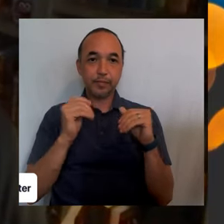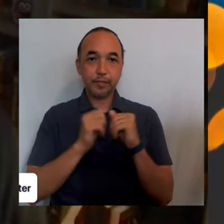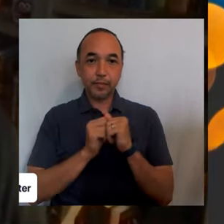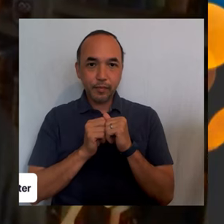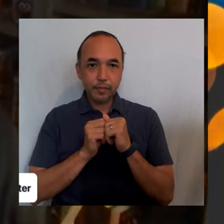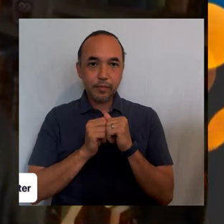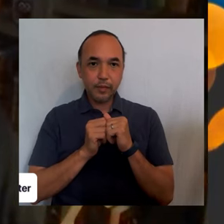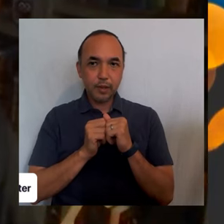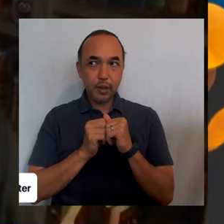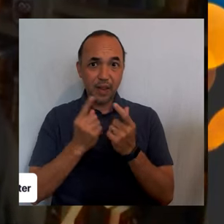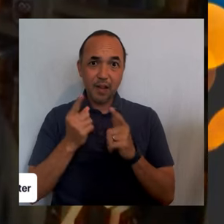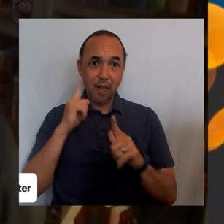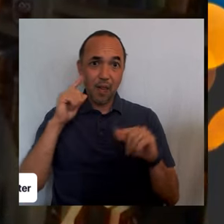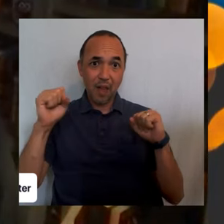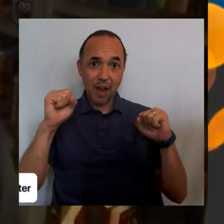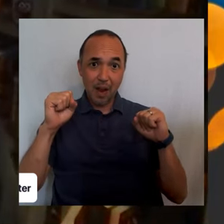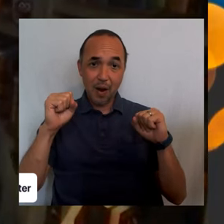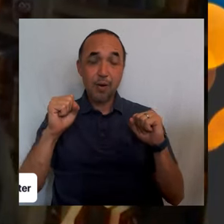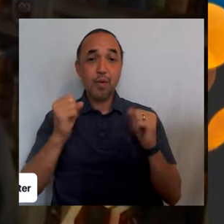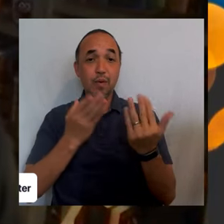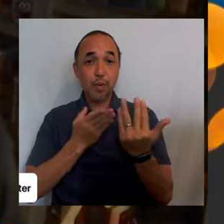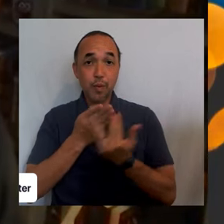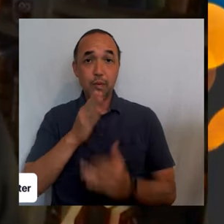through the ballroom,